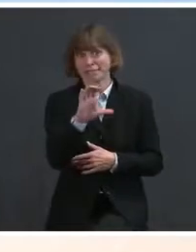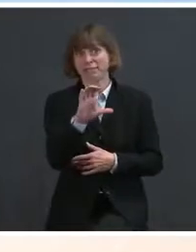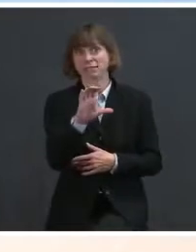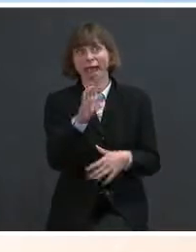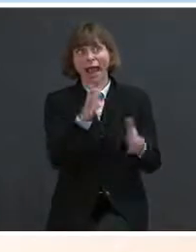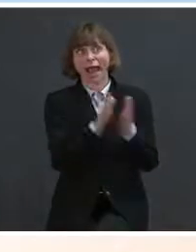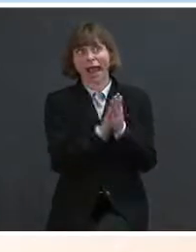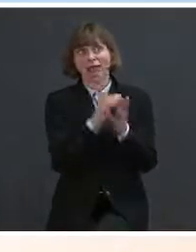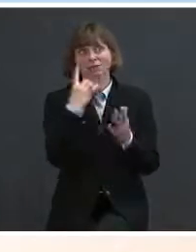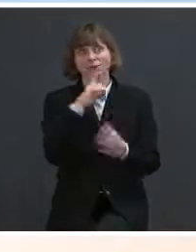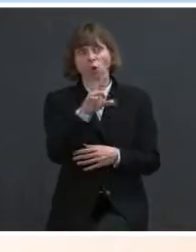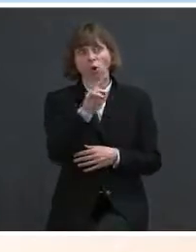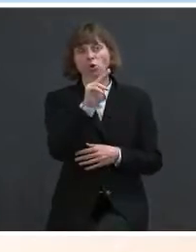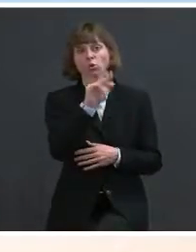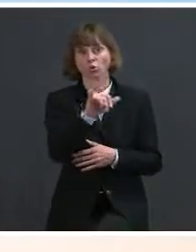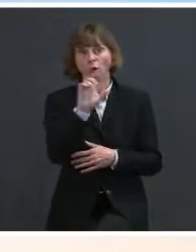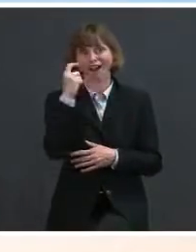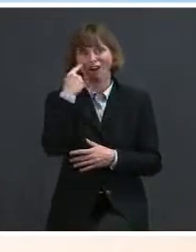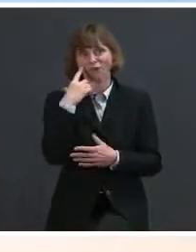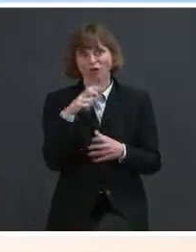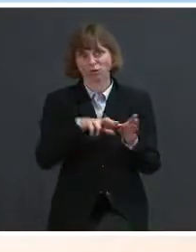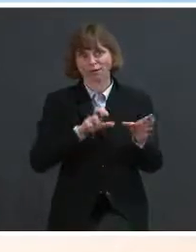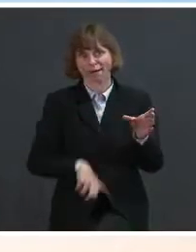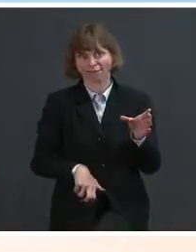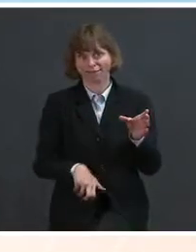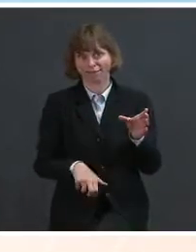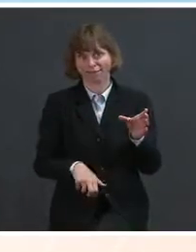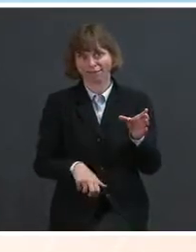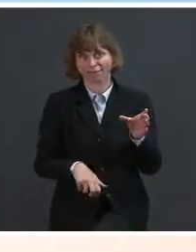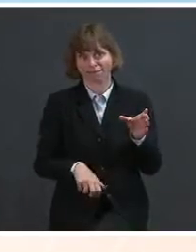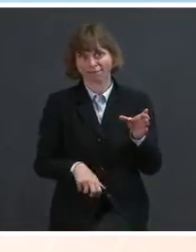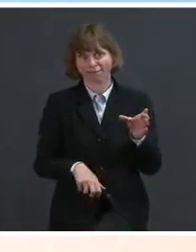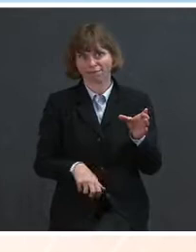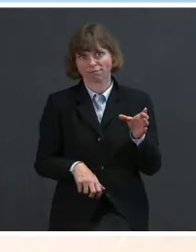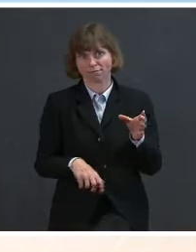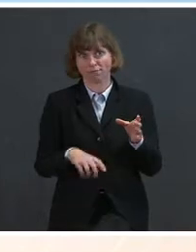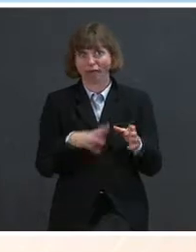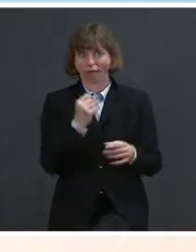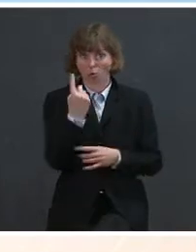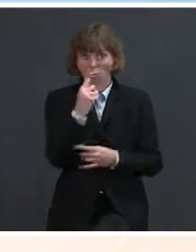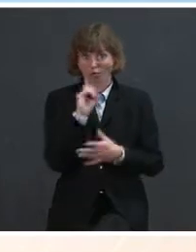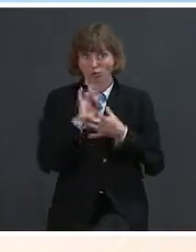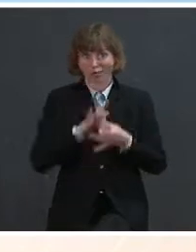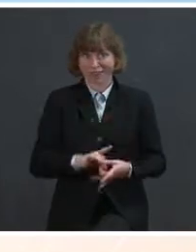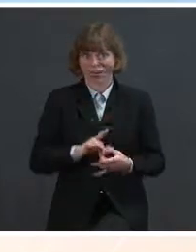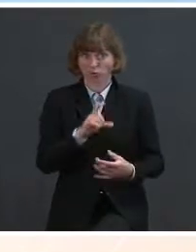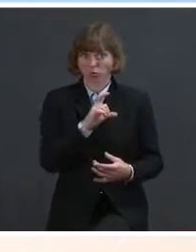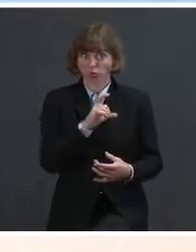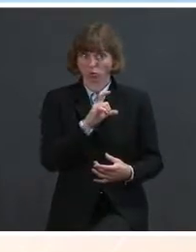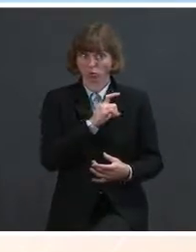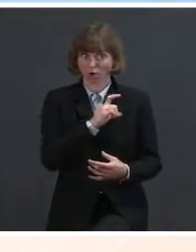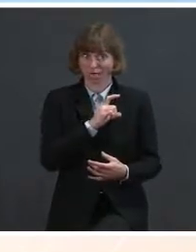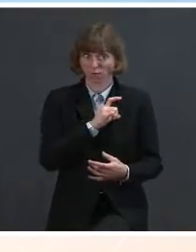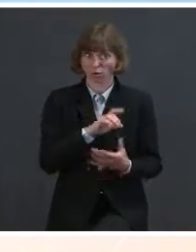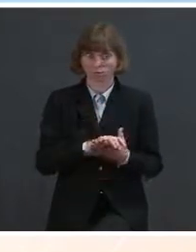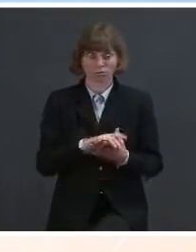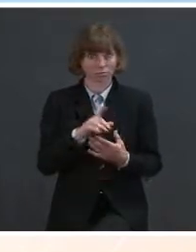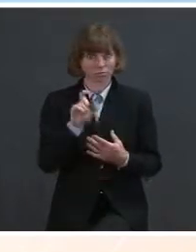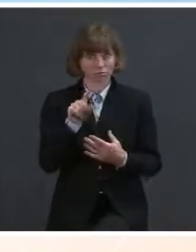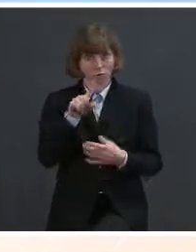of new allegations of harassment, including one that was referred to law enforcement. My first question is simply this: does the president believe the governor should